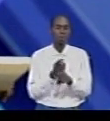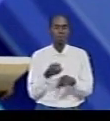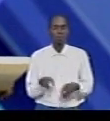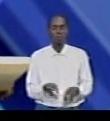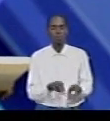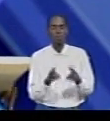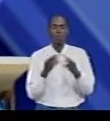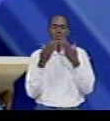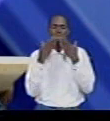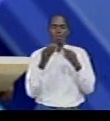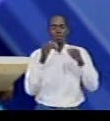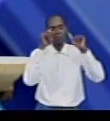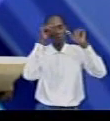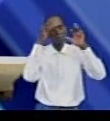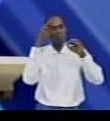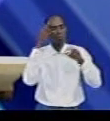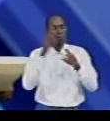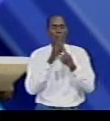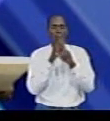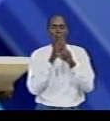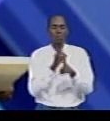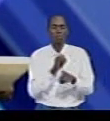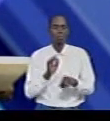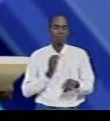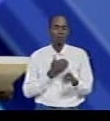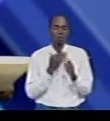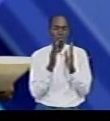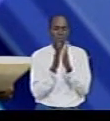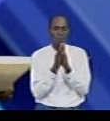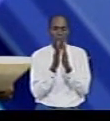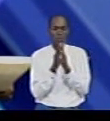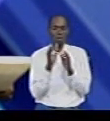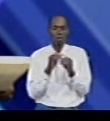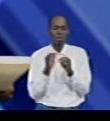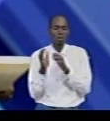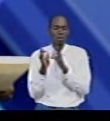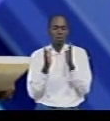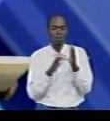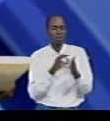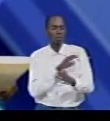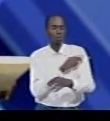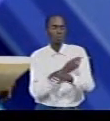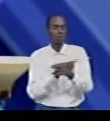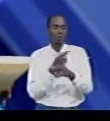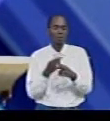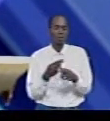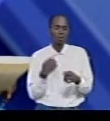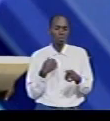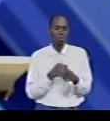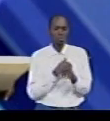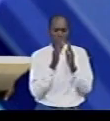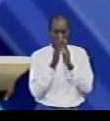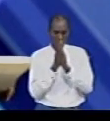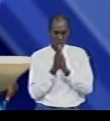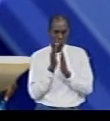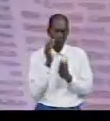for answering our prayers. In Jesus' mighty name, we pray. Amen.